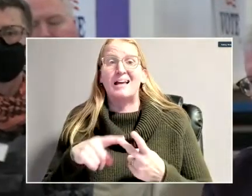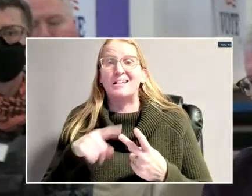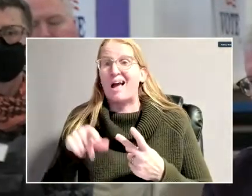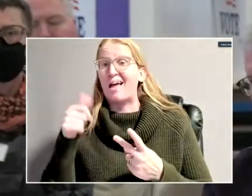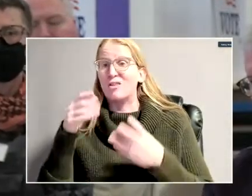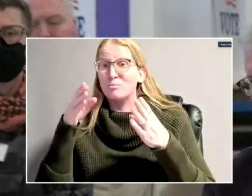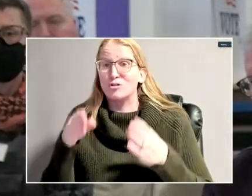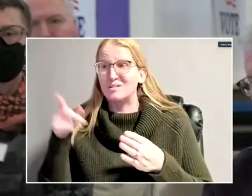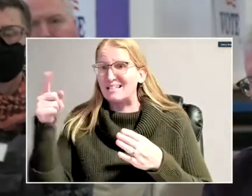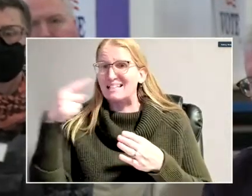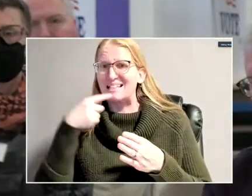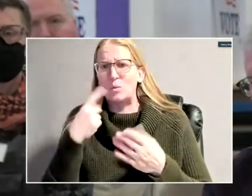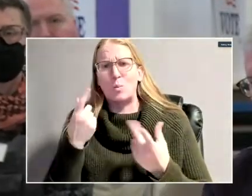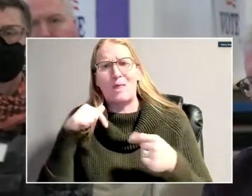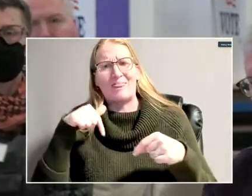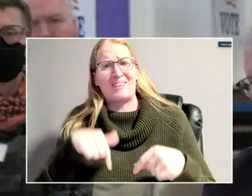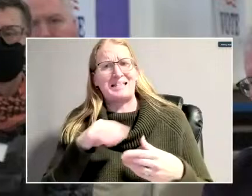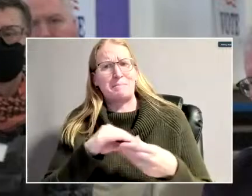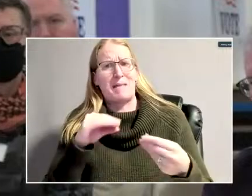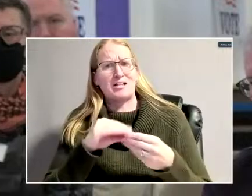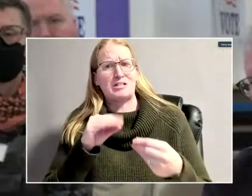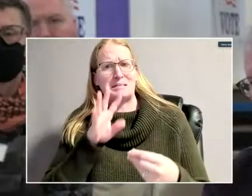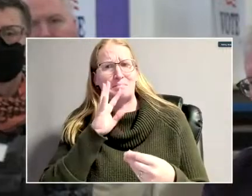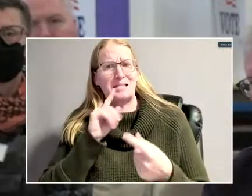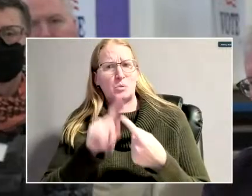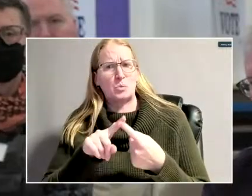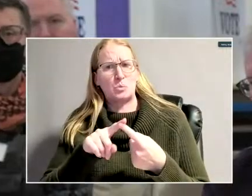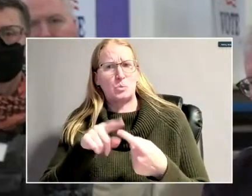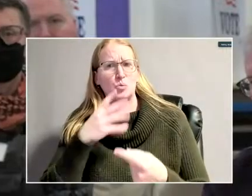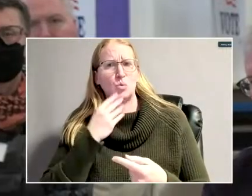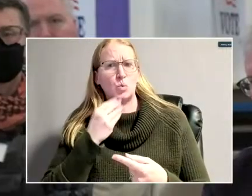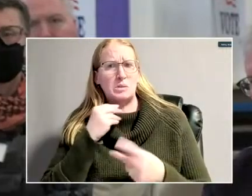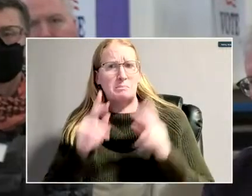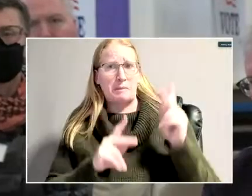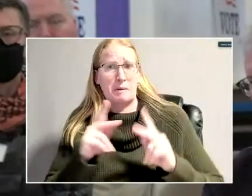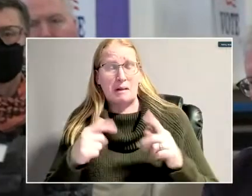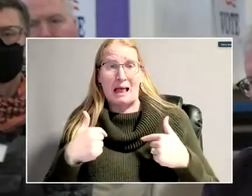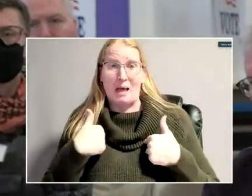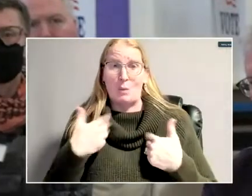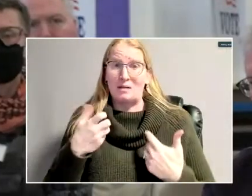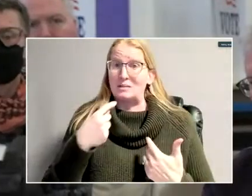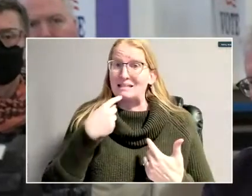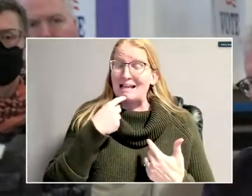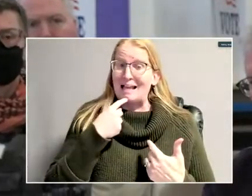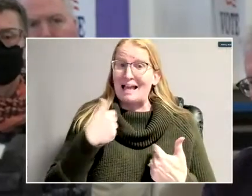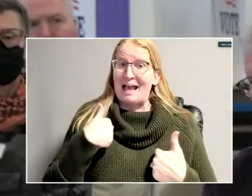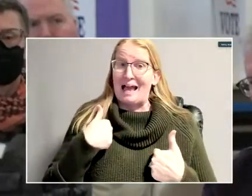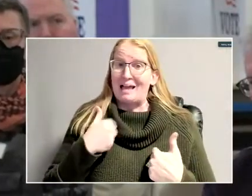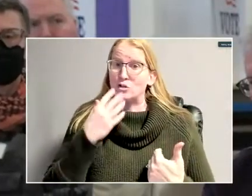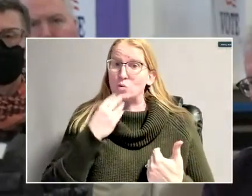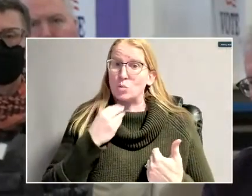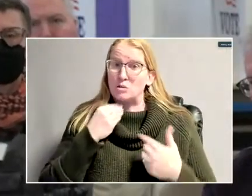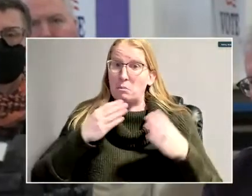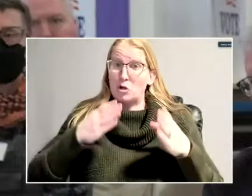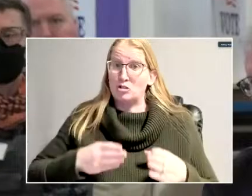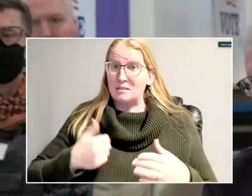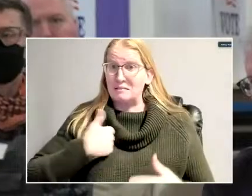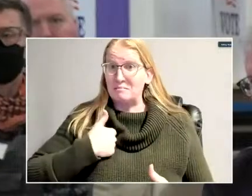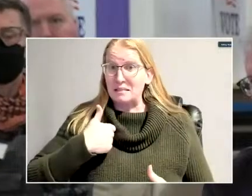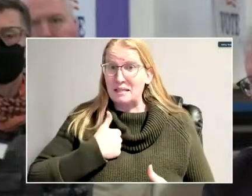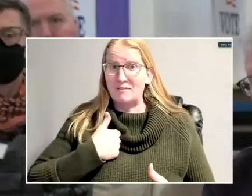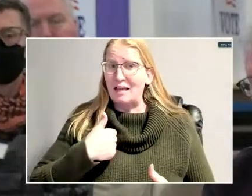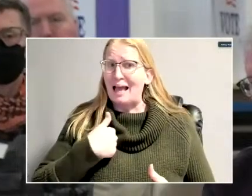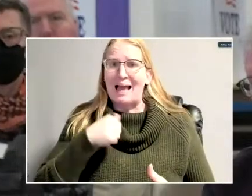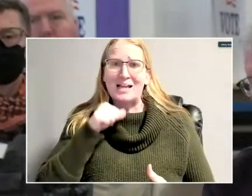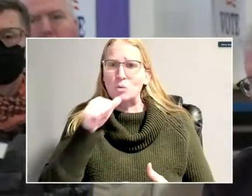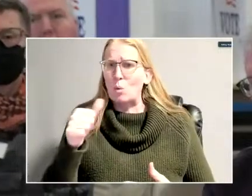speak as a Jewish member of RTM I do not feel that the actions being